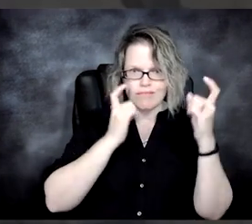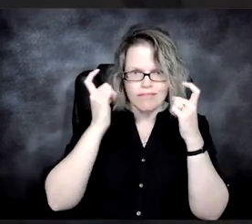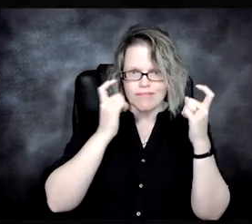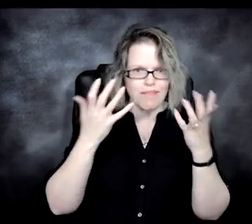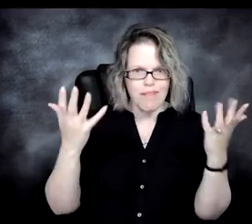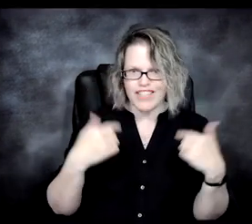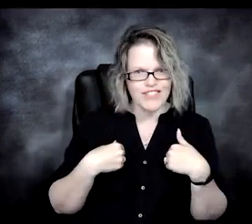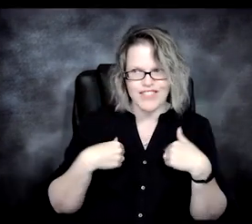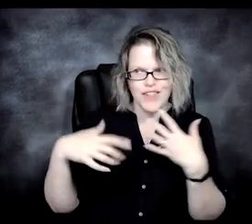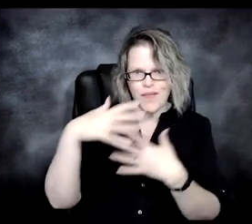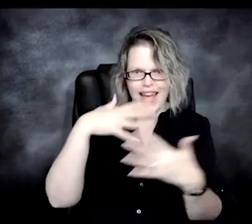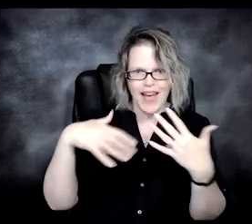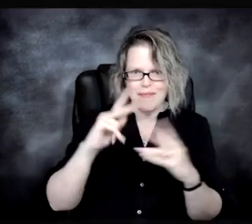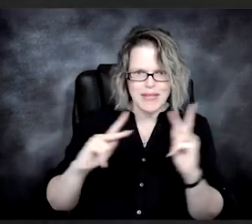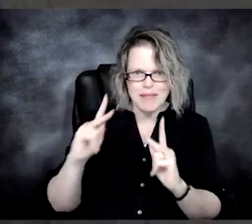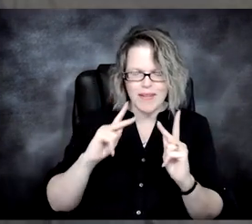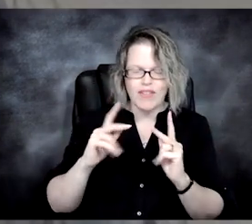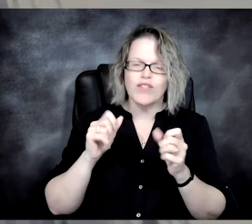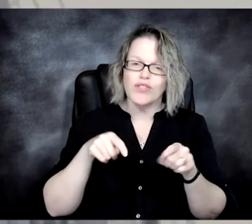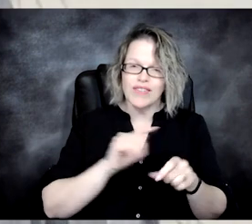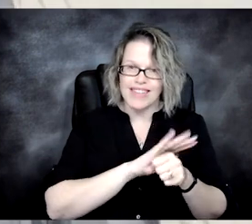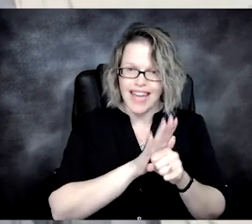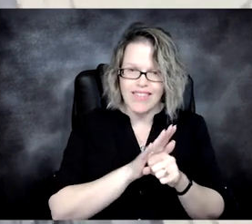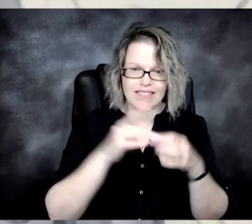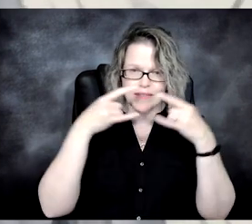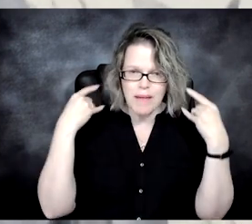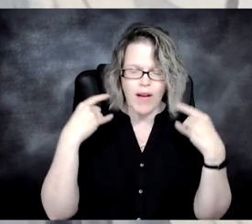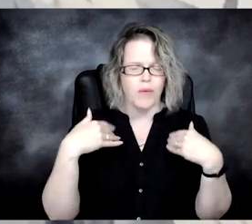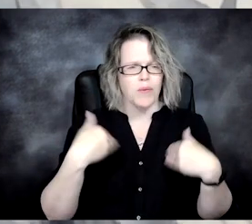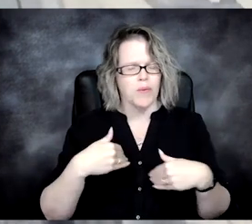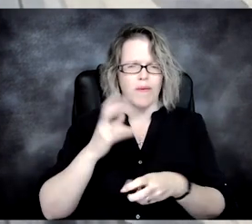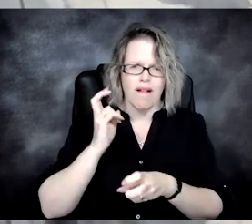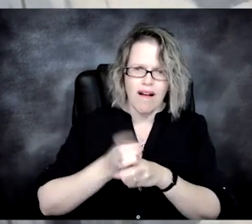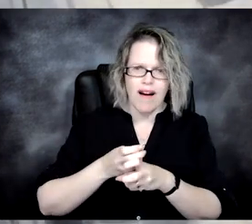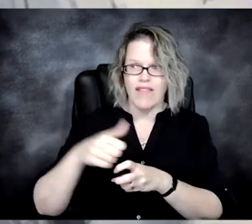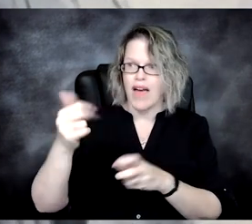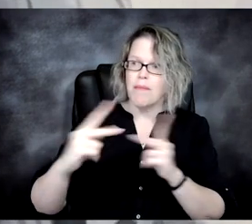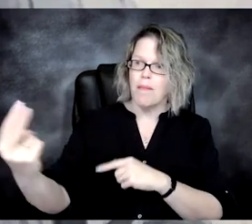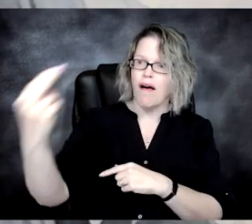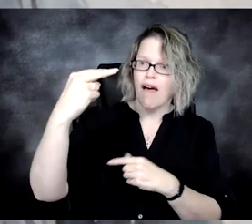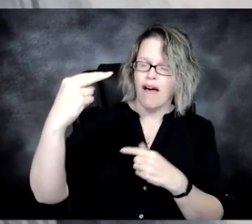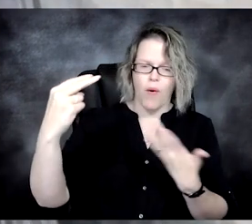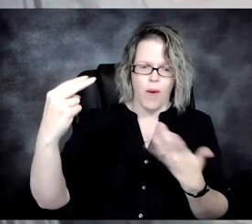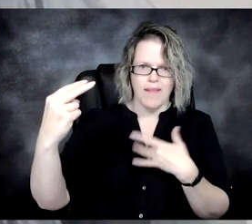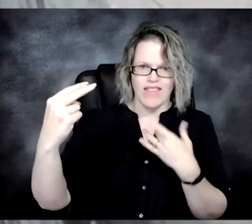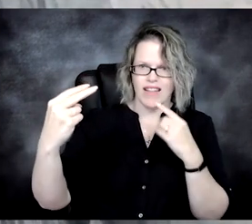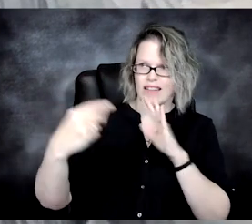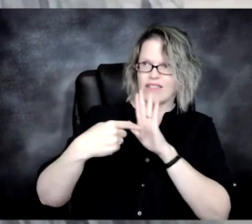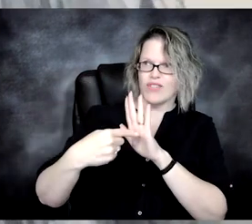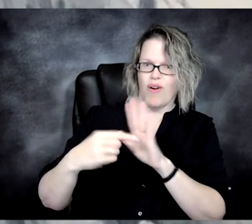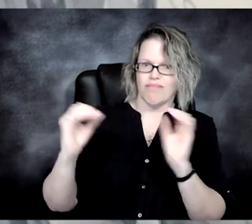when I'm around people. So the pandemic and the face coverings, I think, made it extra harder for other people to get a sense of what I'm thinking each